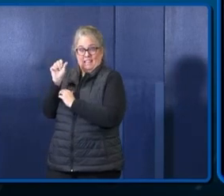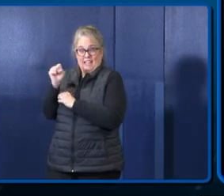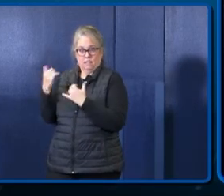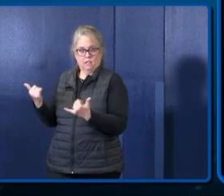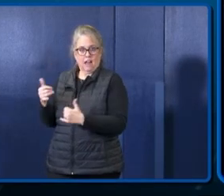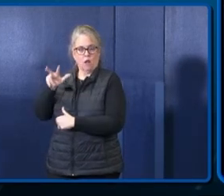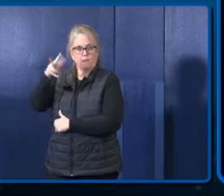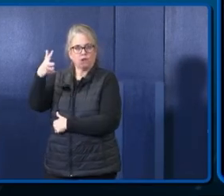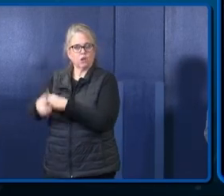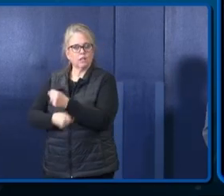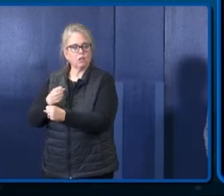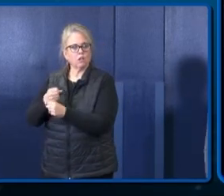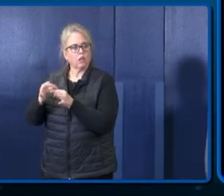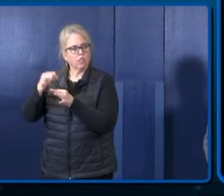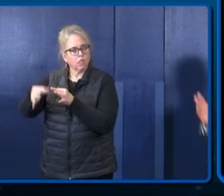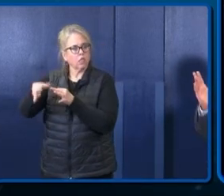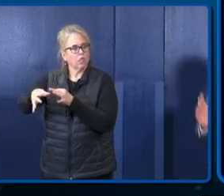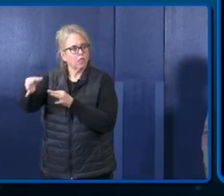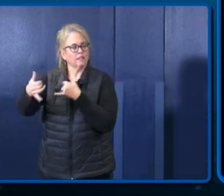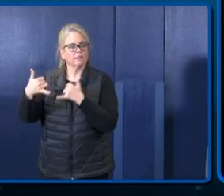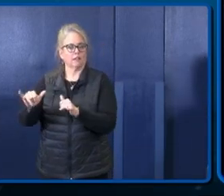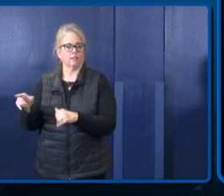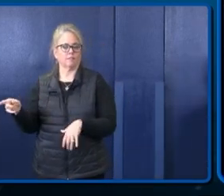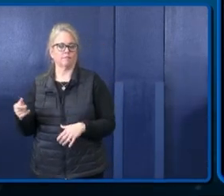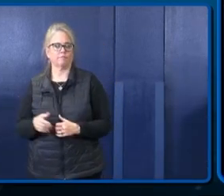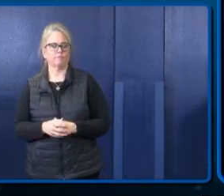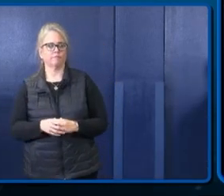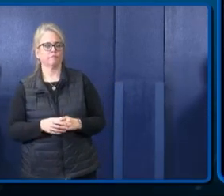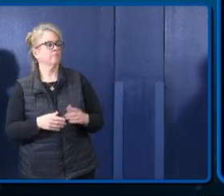All right, any other questions? All right, thank you all for being here.